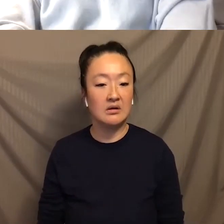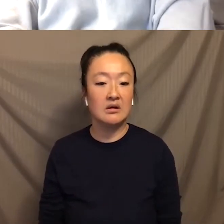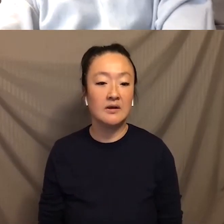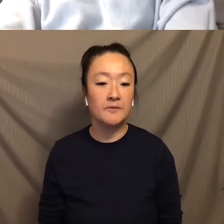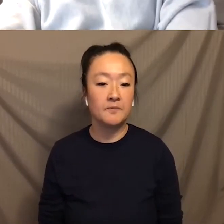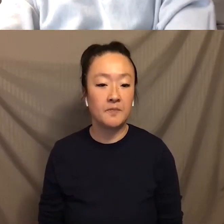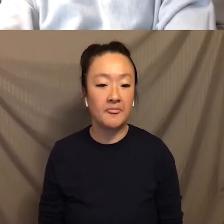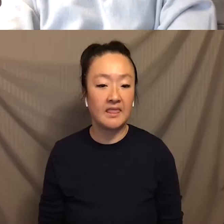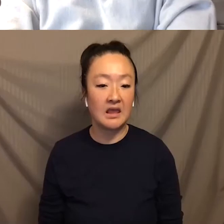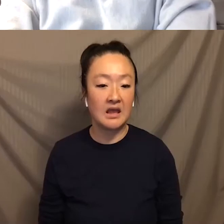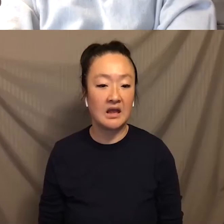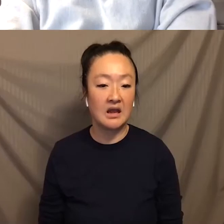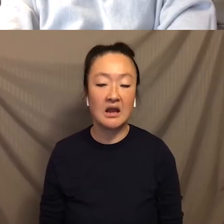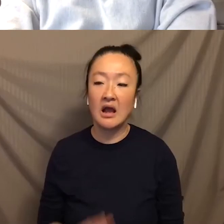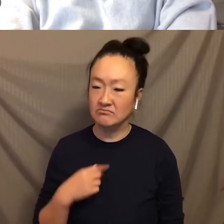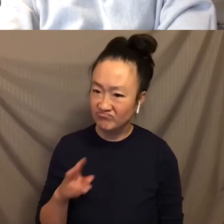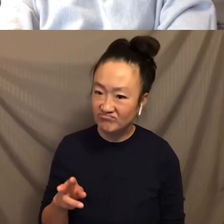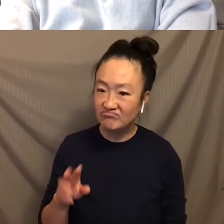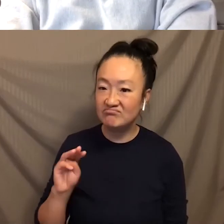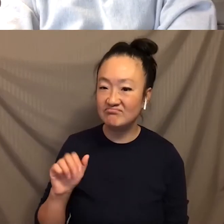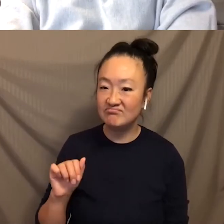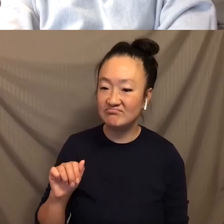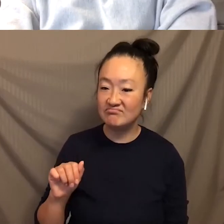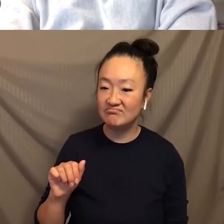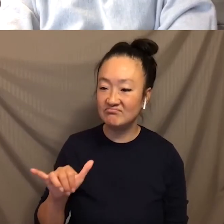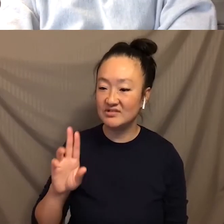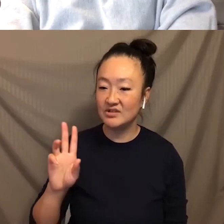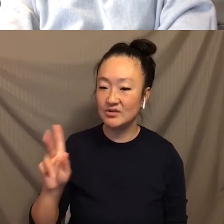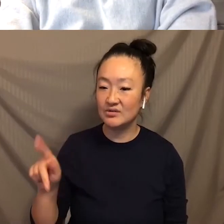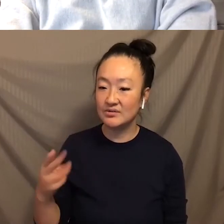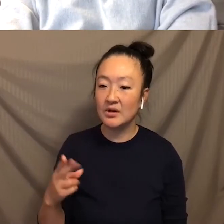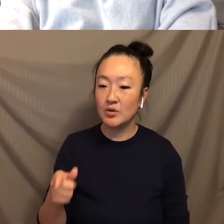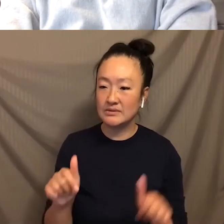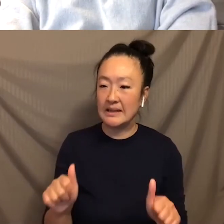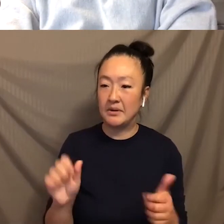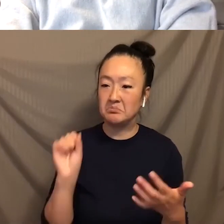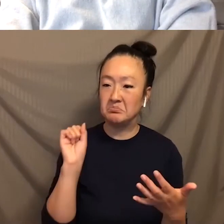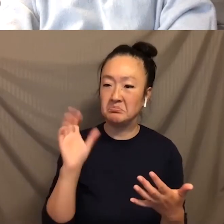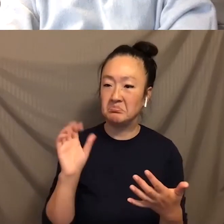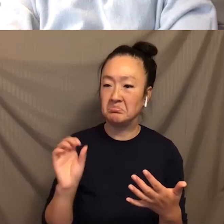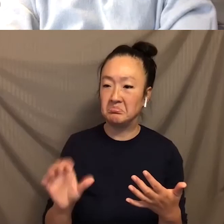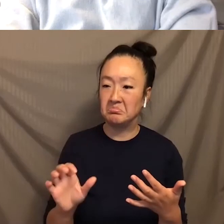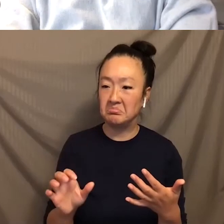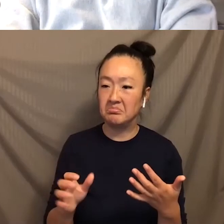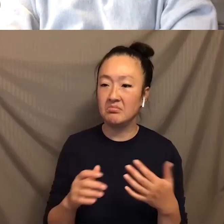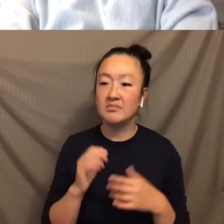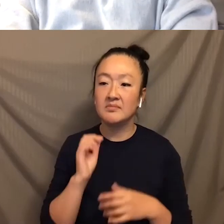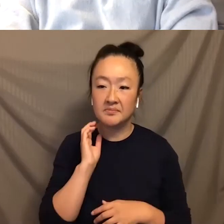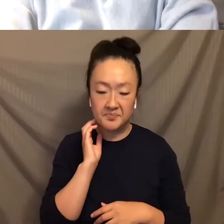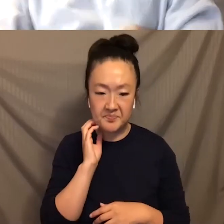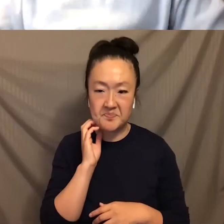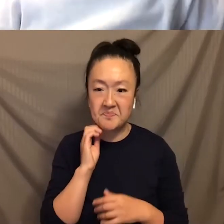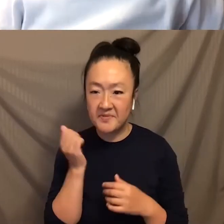I'm amazed that Mayukh was able to even sort of narrow down a